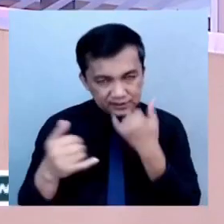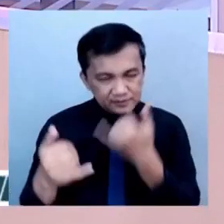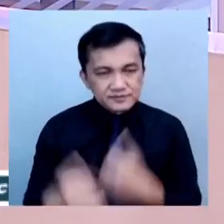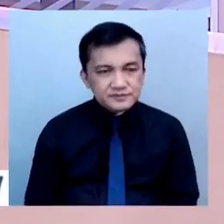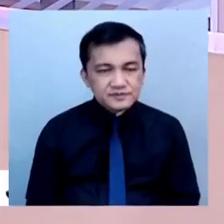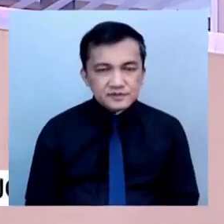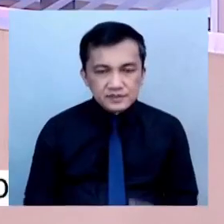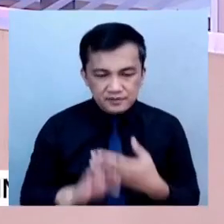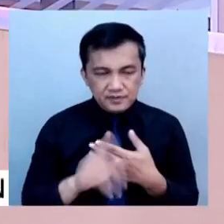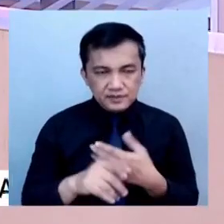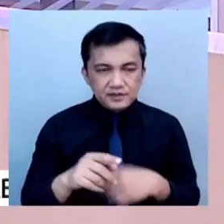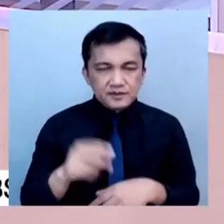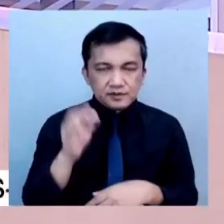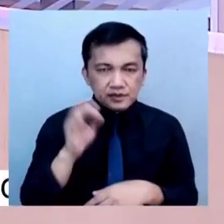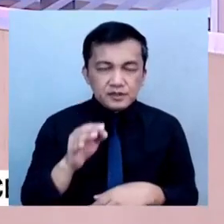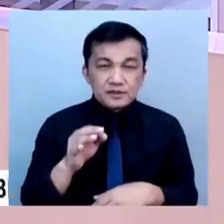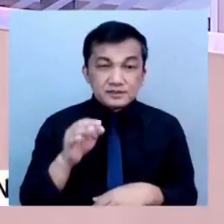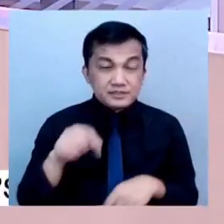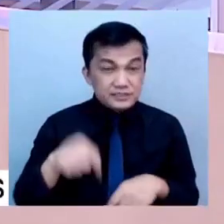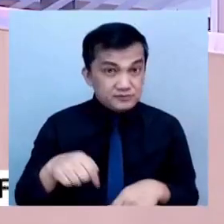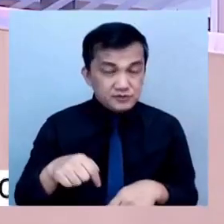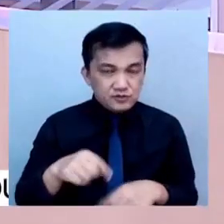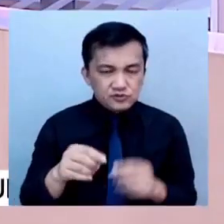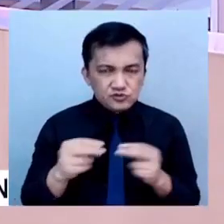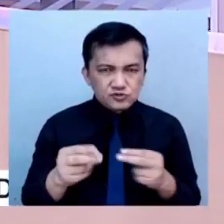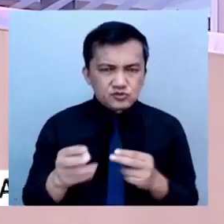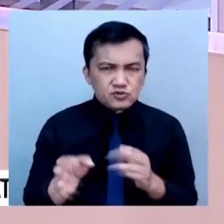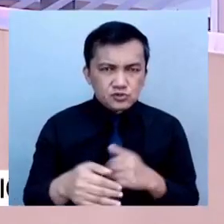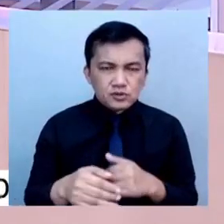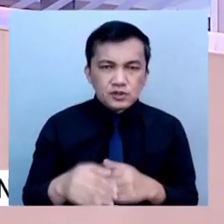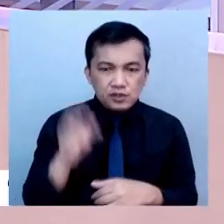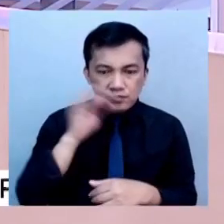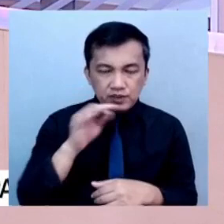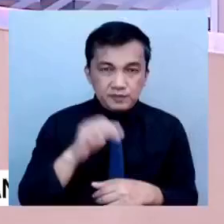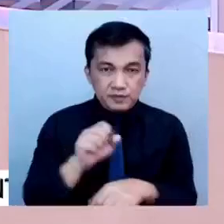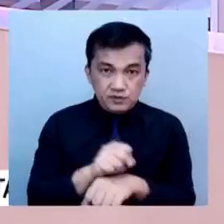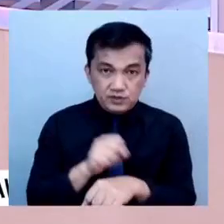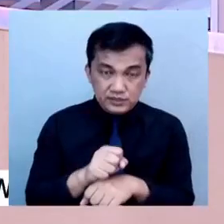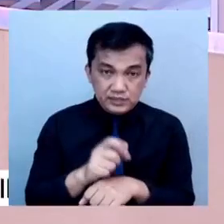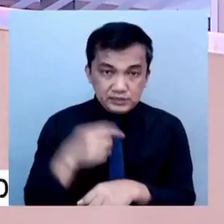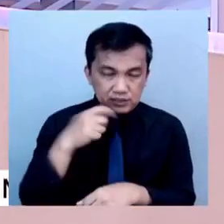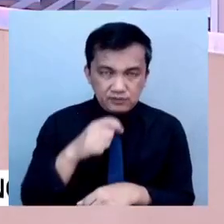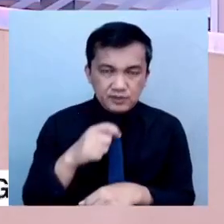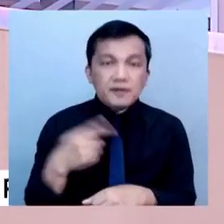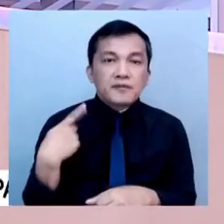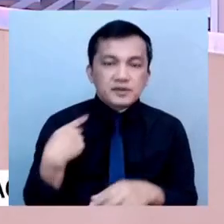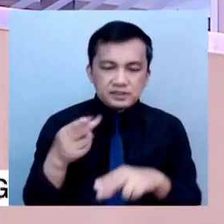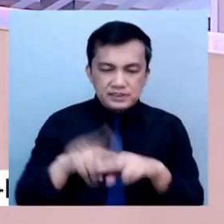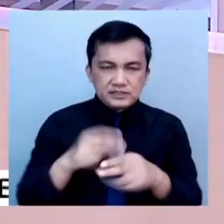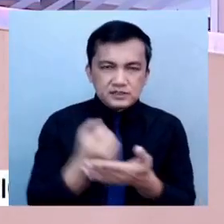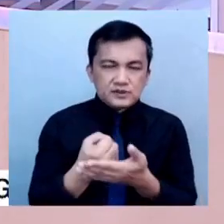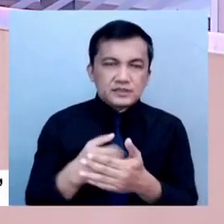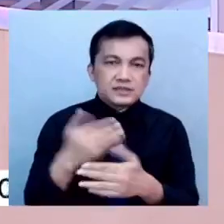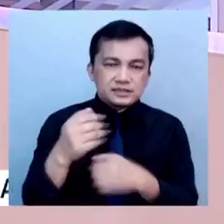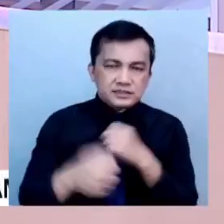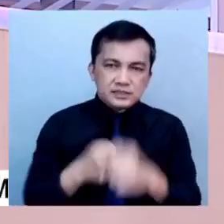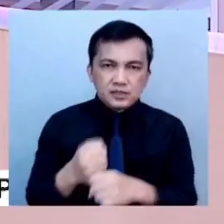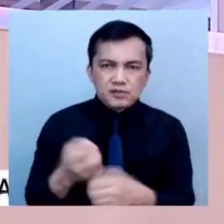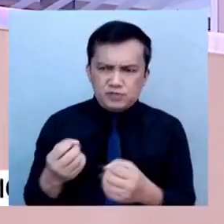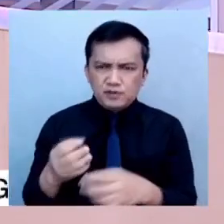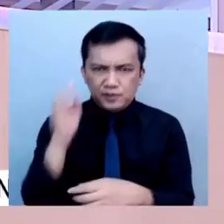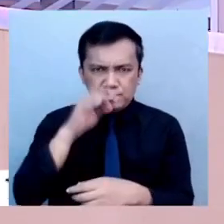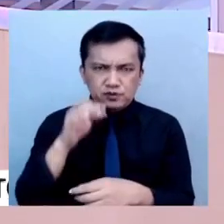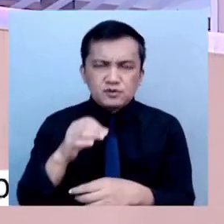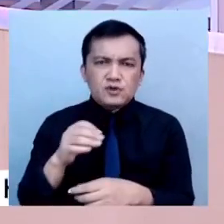Filipino workers in Taiwan set to receive a pay hike next year. Meanwhile, more Filipino workers are in demand in Japan and South